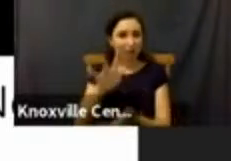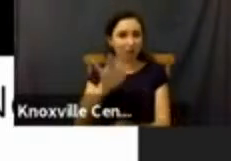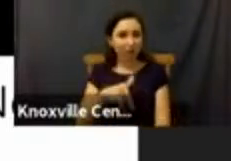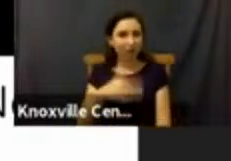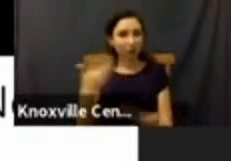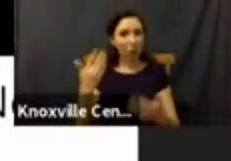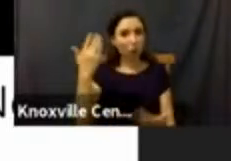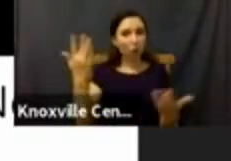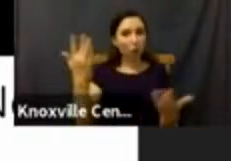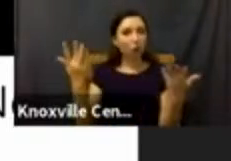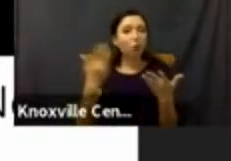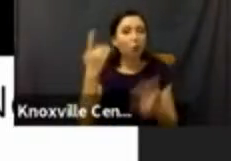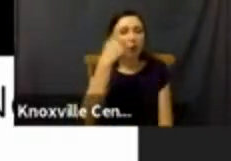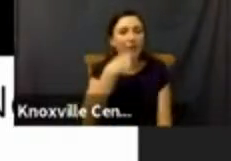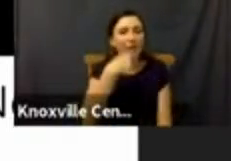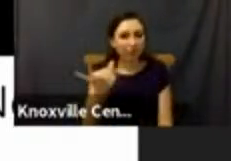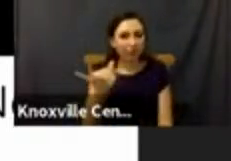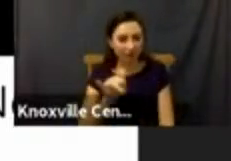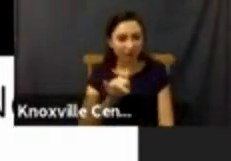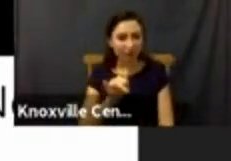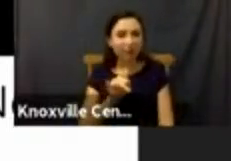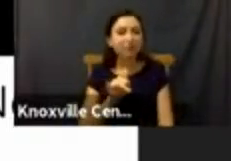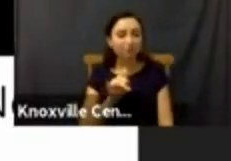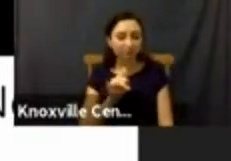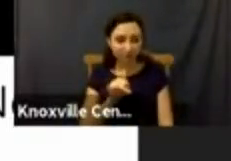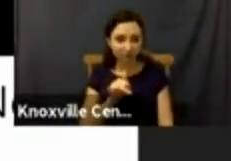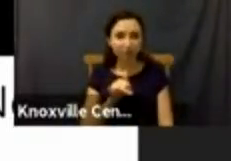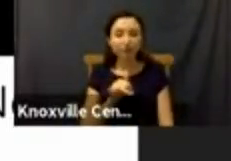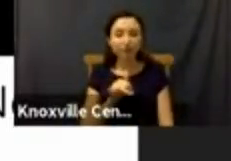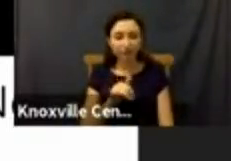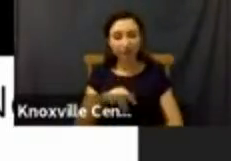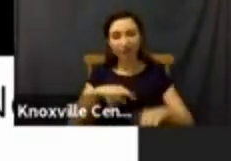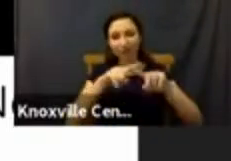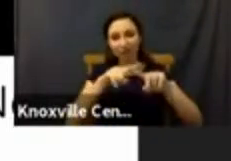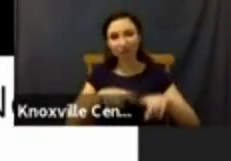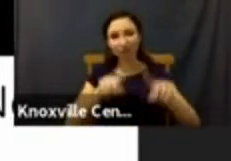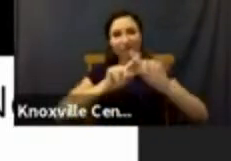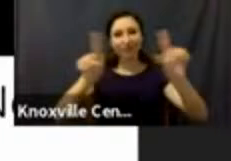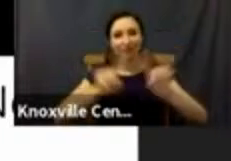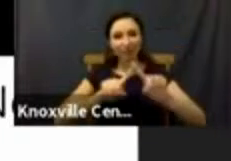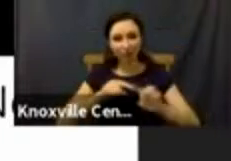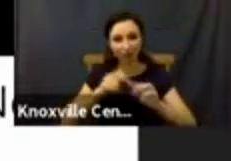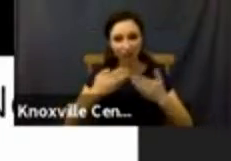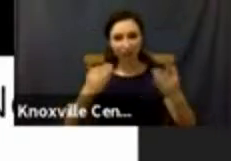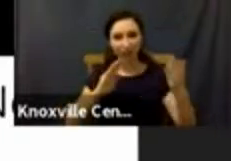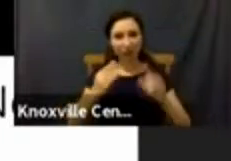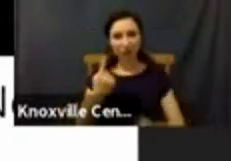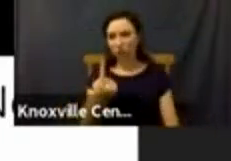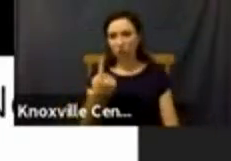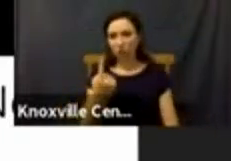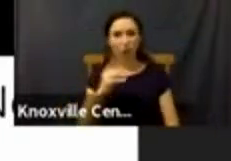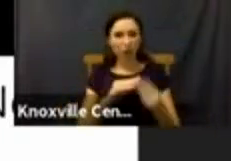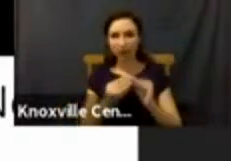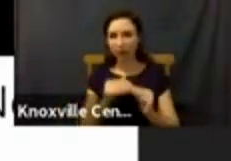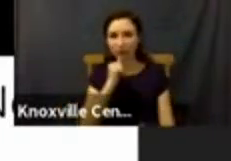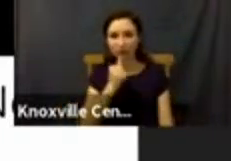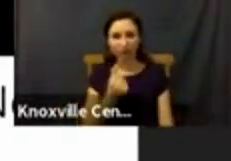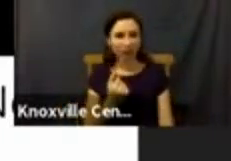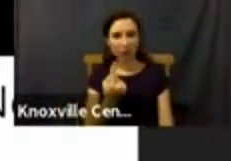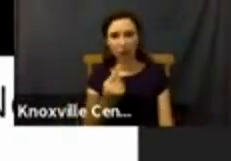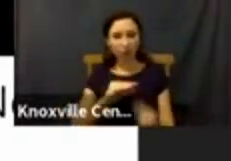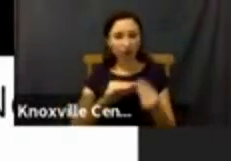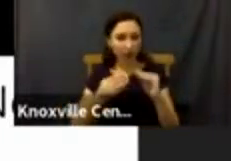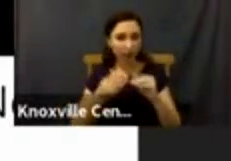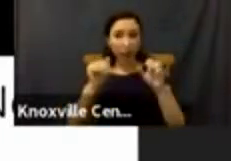like. Because it depends on a lot of different factors other than just that number. It could